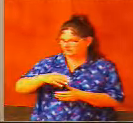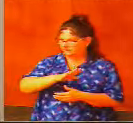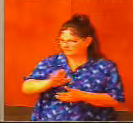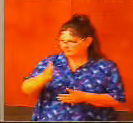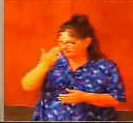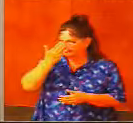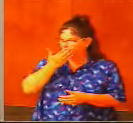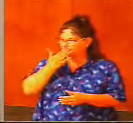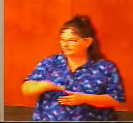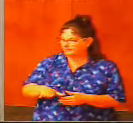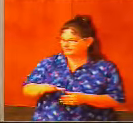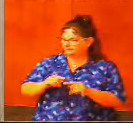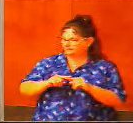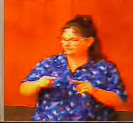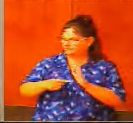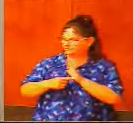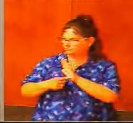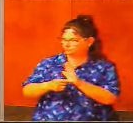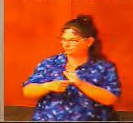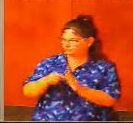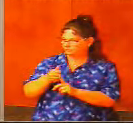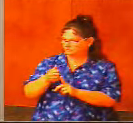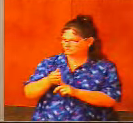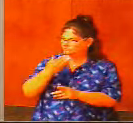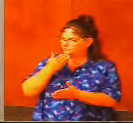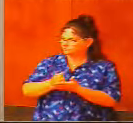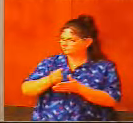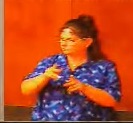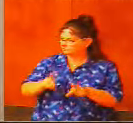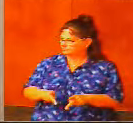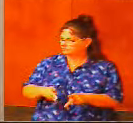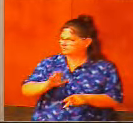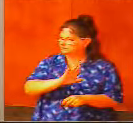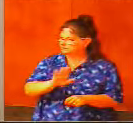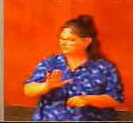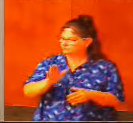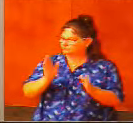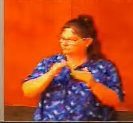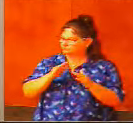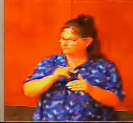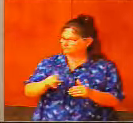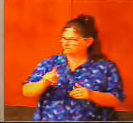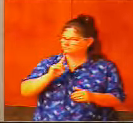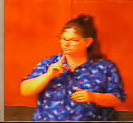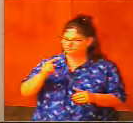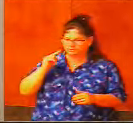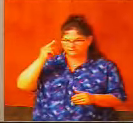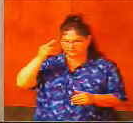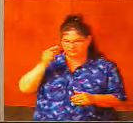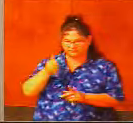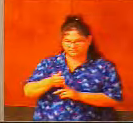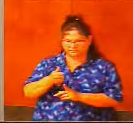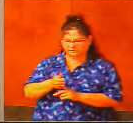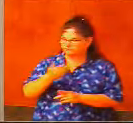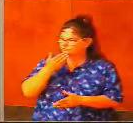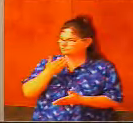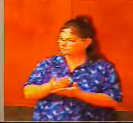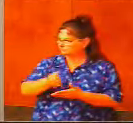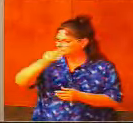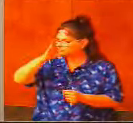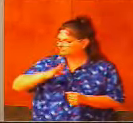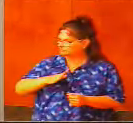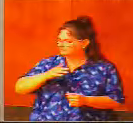badness, but posing as good men. The trouble with them was that they sincerely thought they were good men who